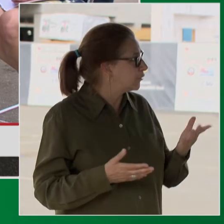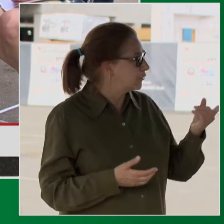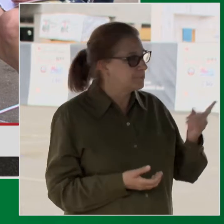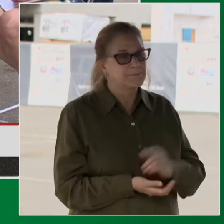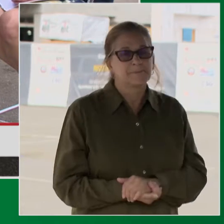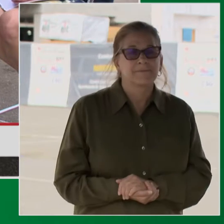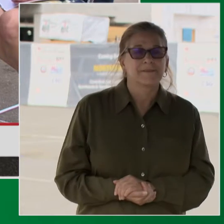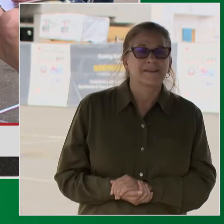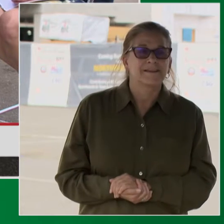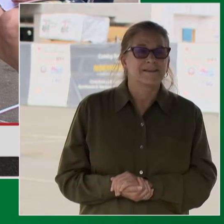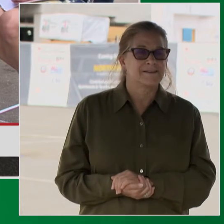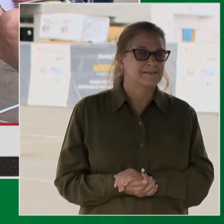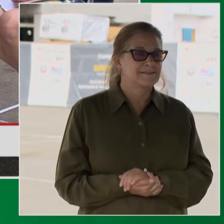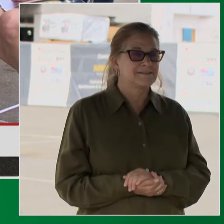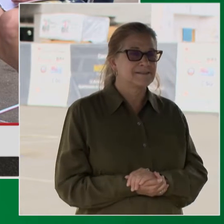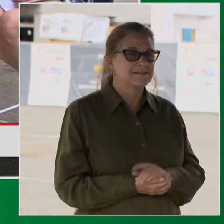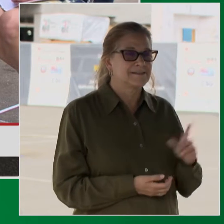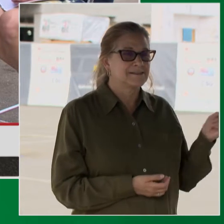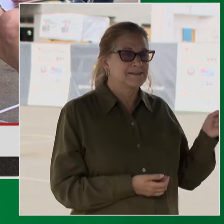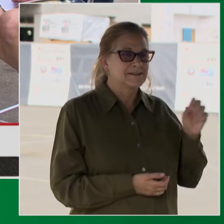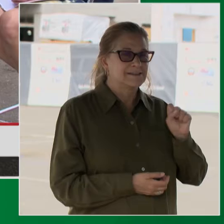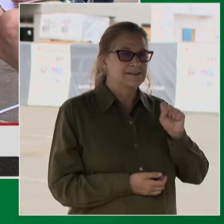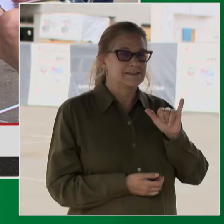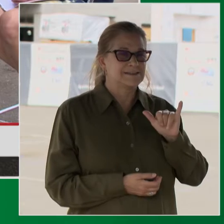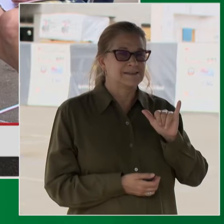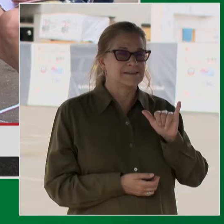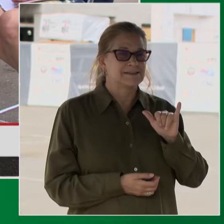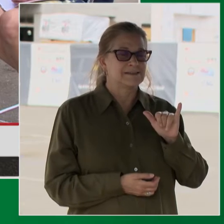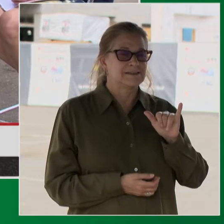out some grants over the course of the last year.